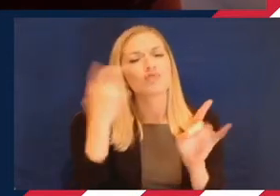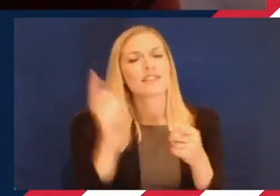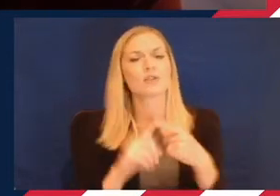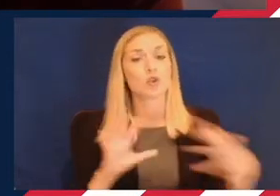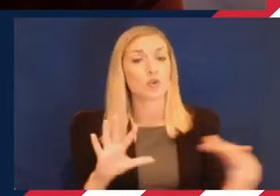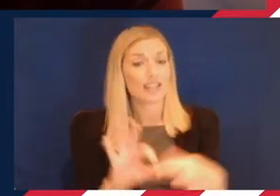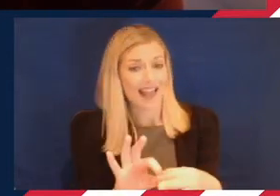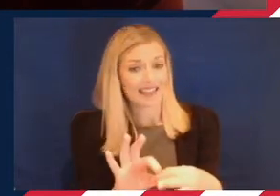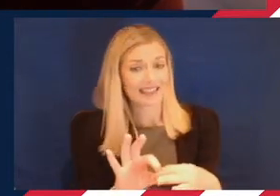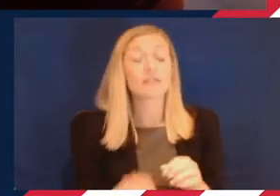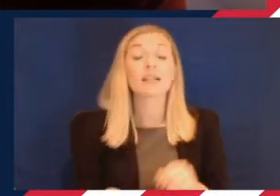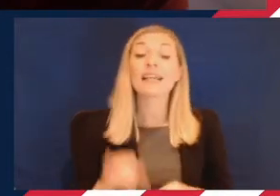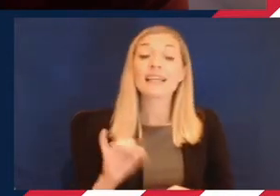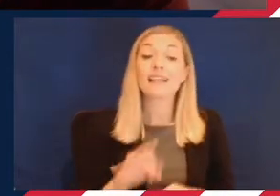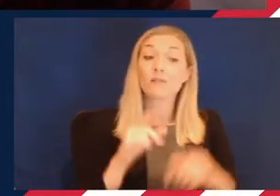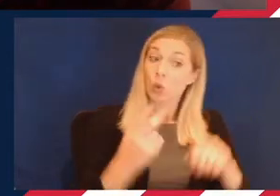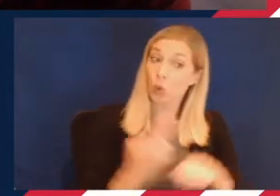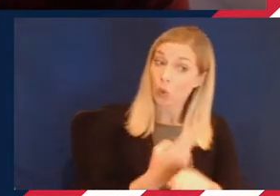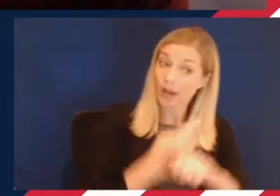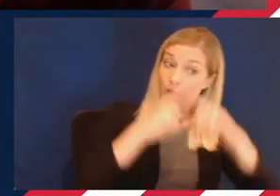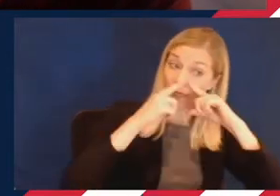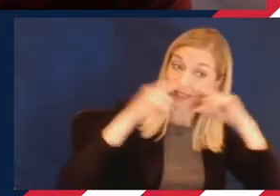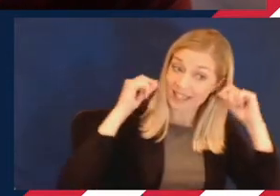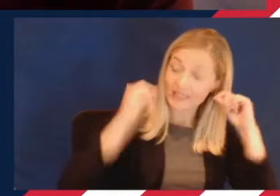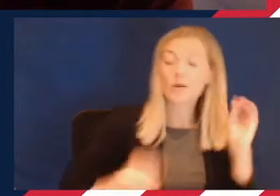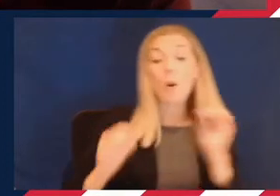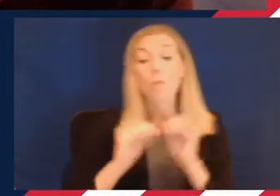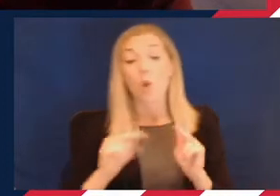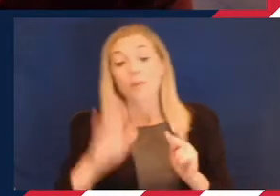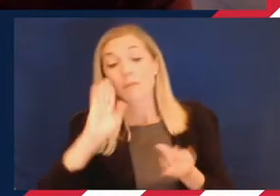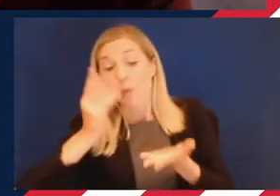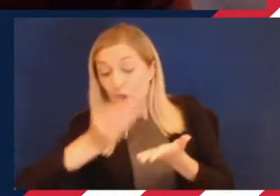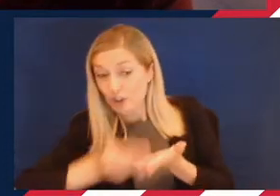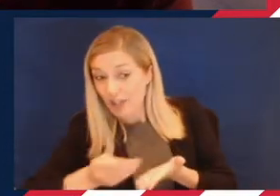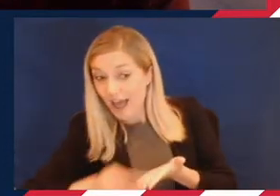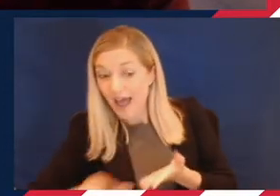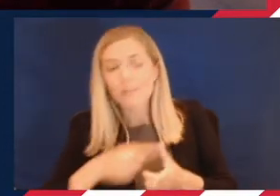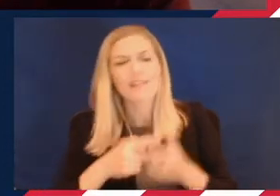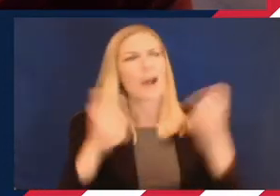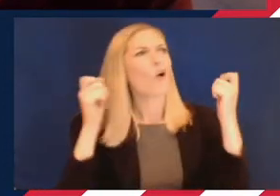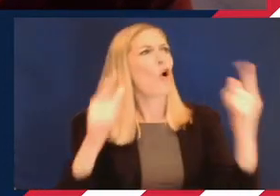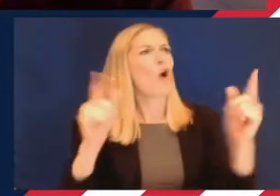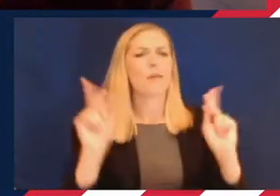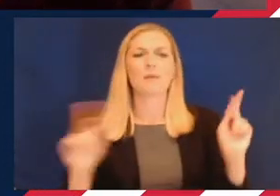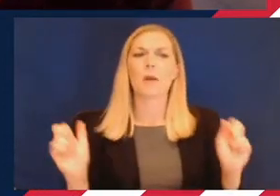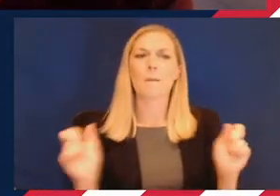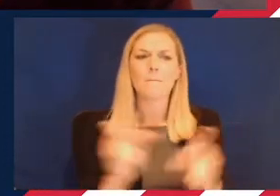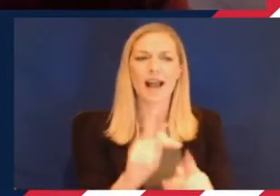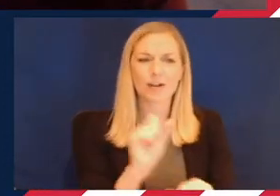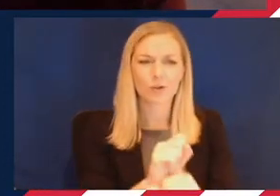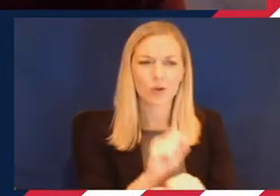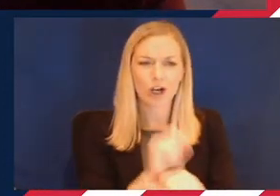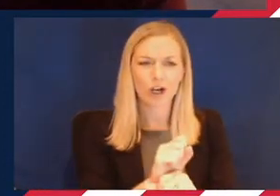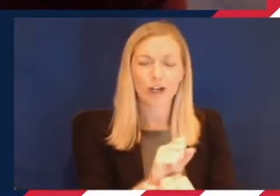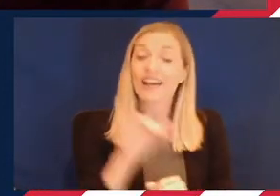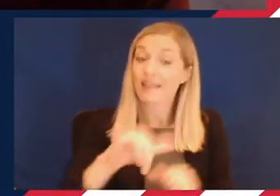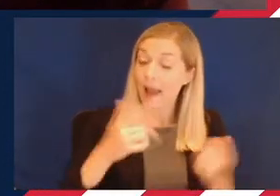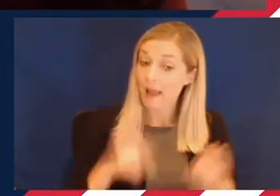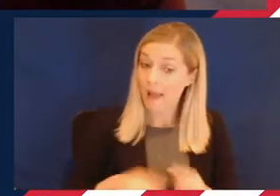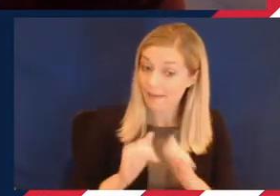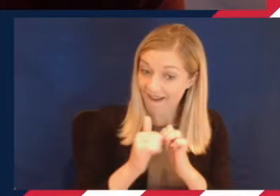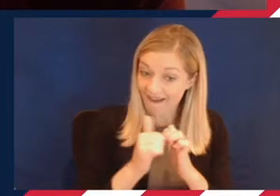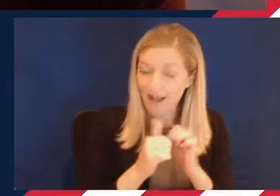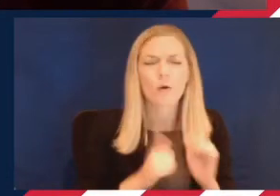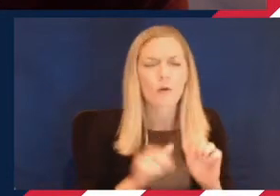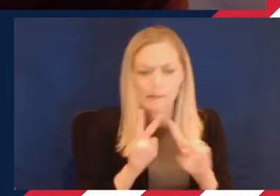more people will shop, and that gets us all back to work. This happened again by looking at our communities, other small businesses and where